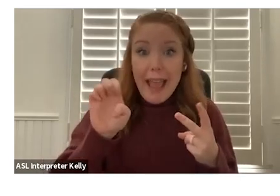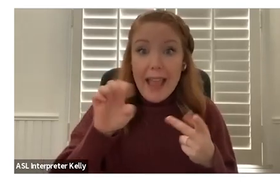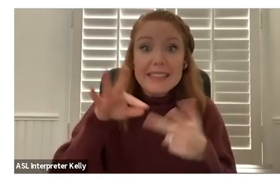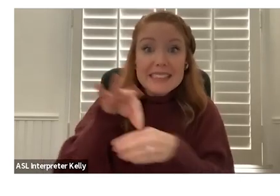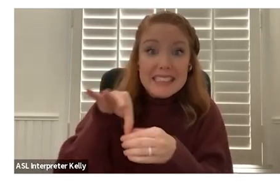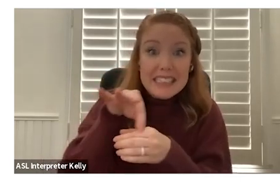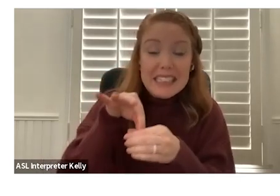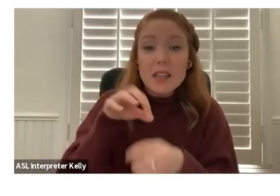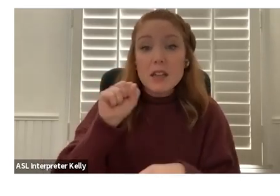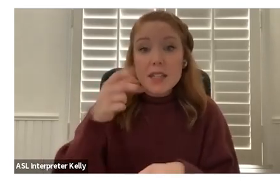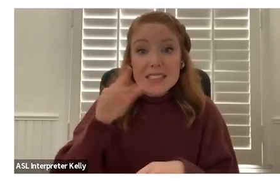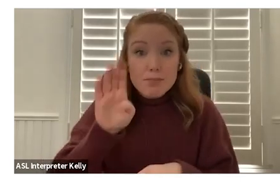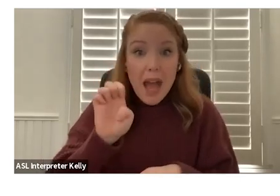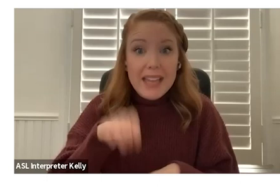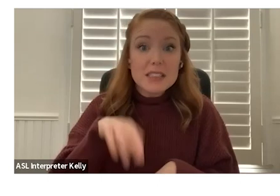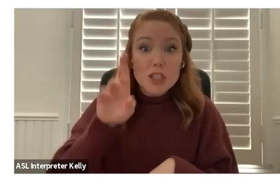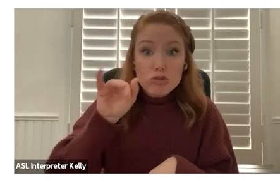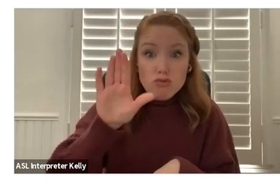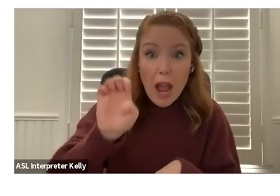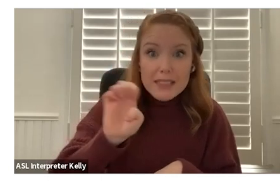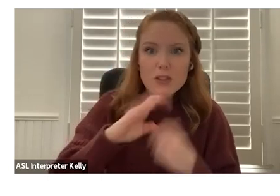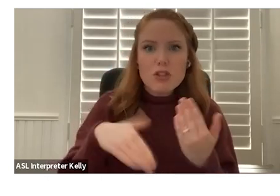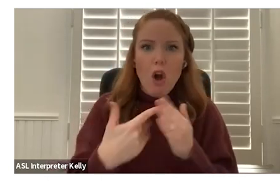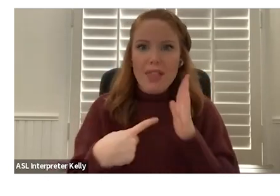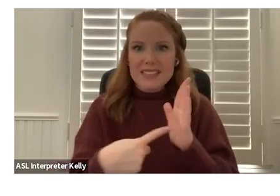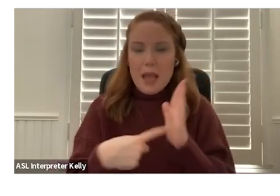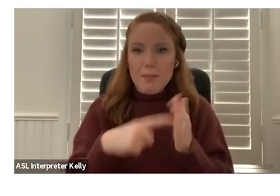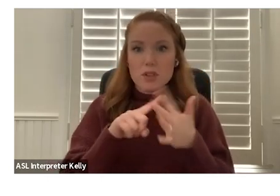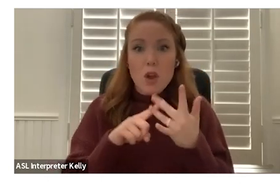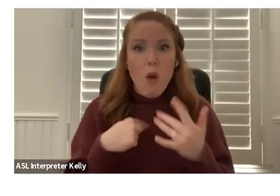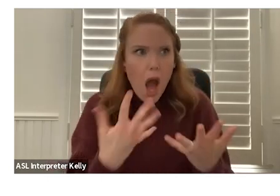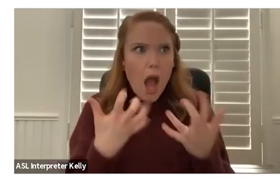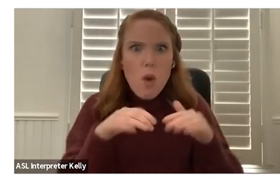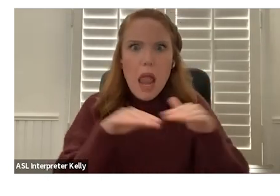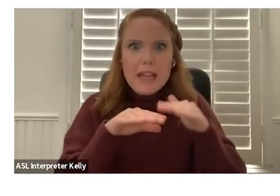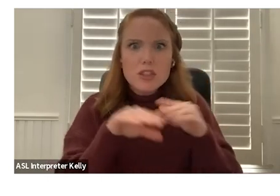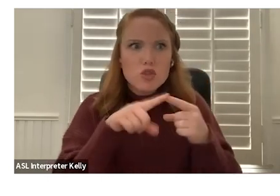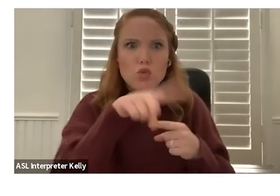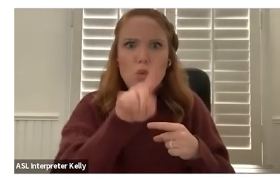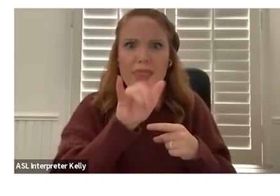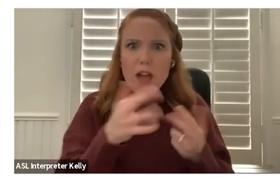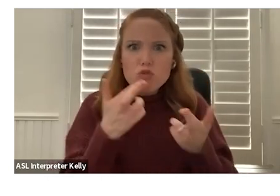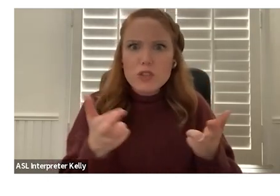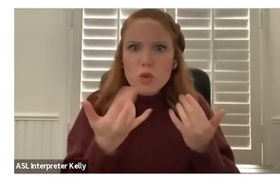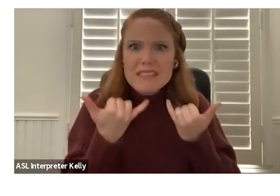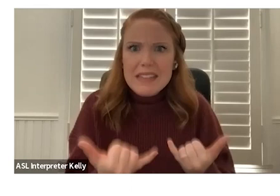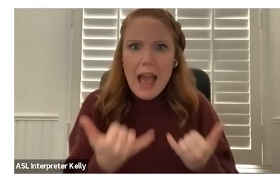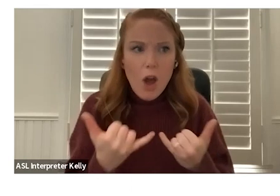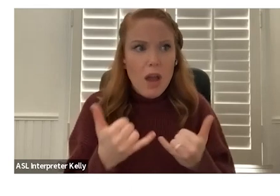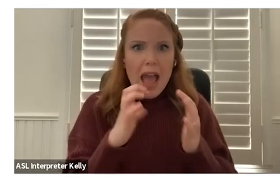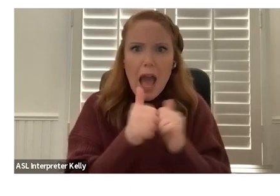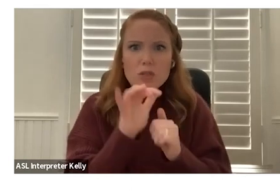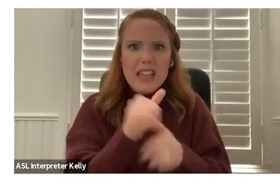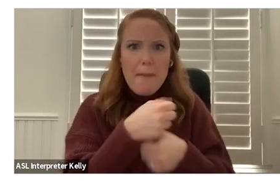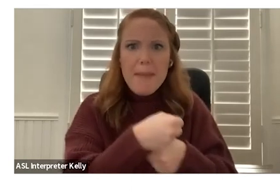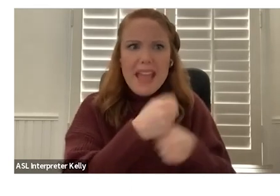access to it? Those questions were never asked. It was seen as a God-given right to have access to these luxurious commodities. And